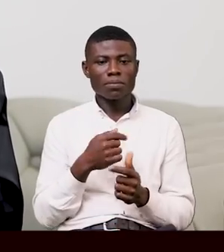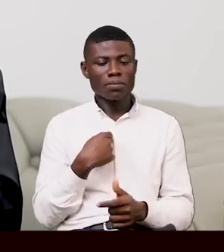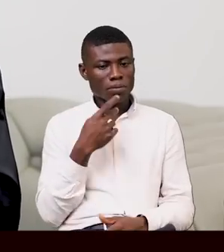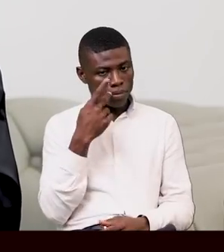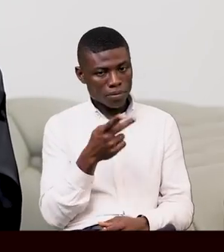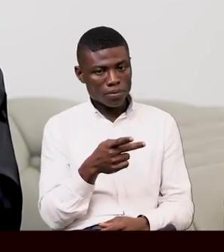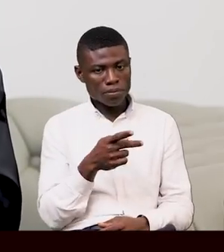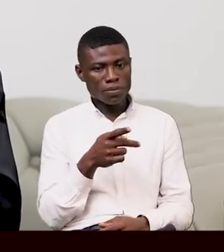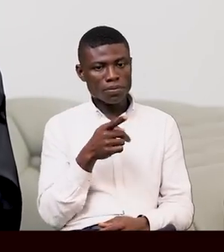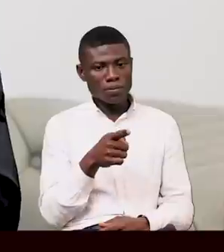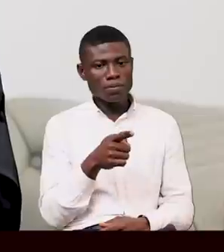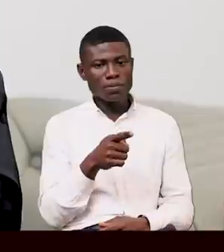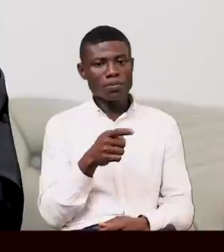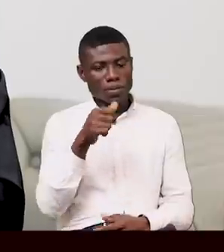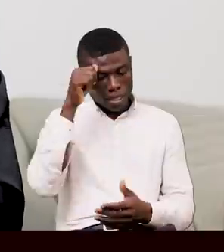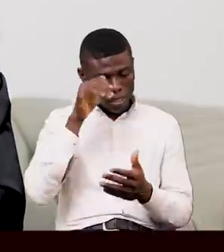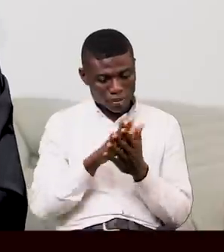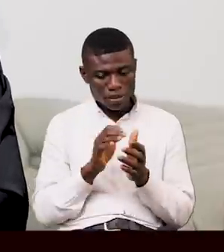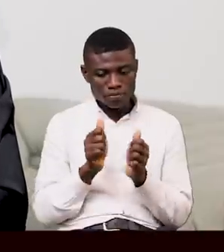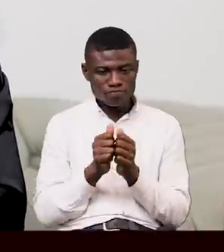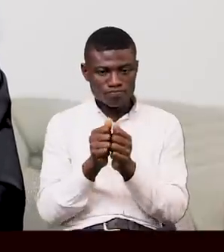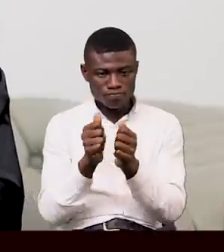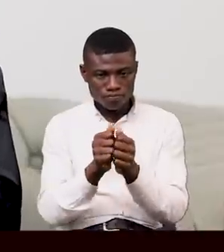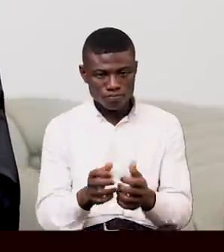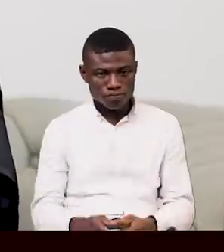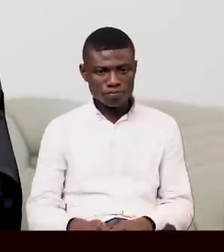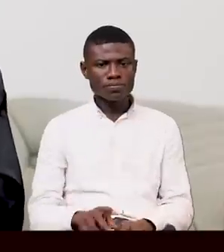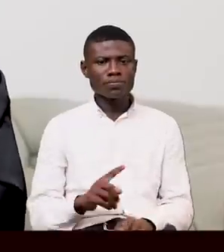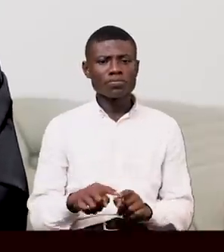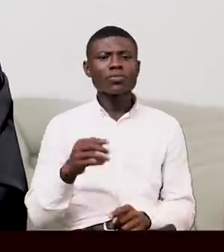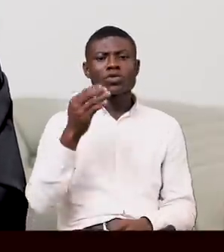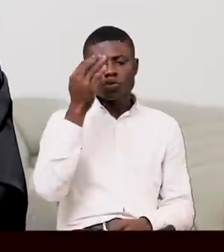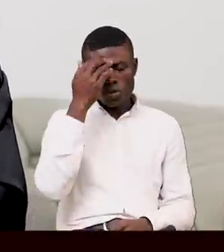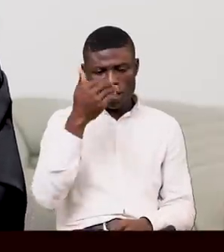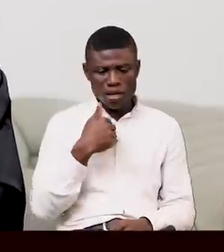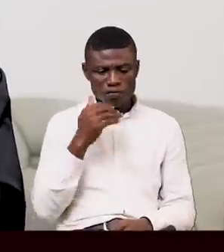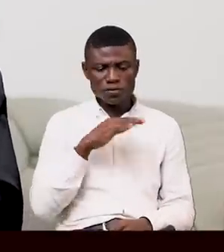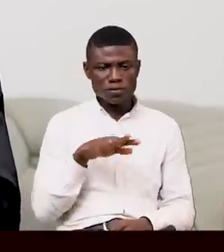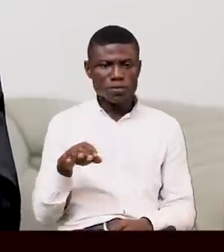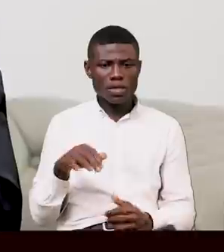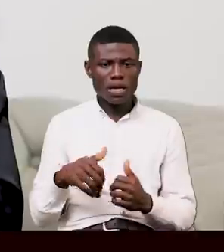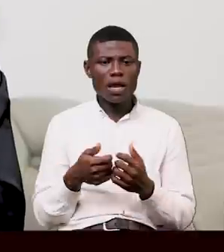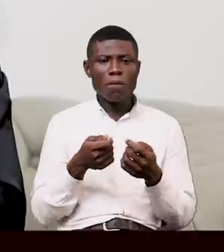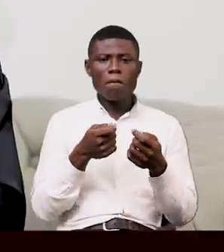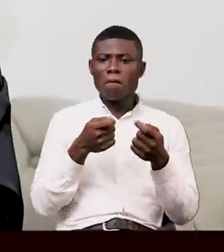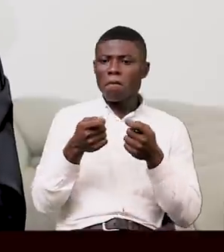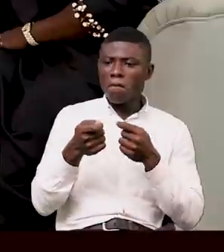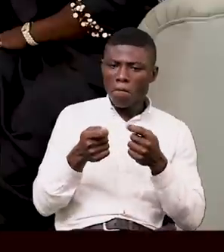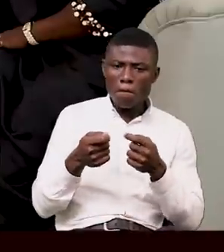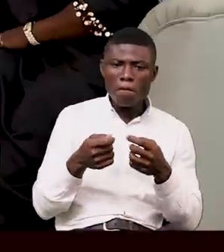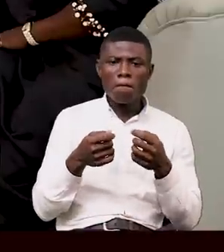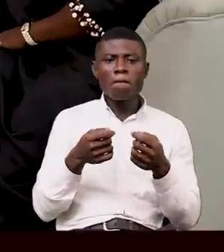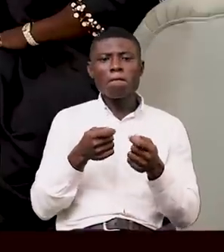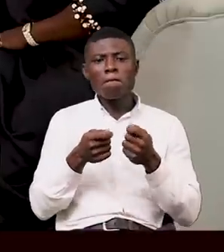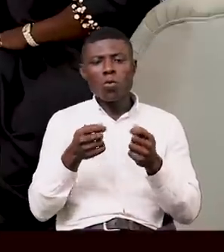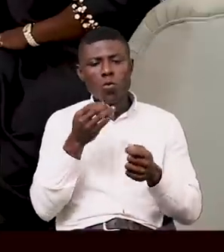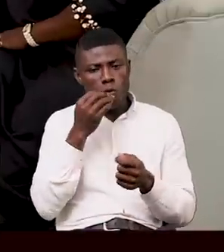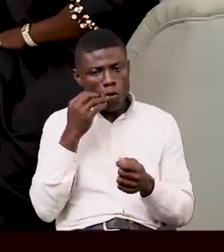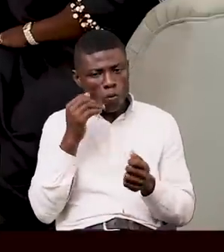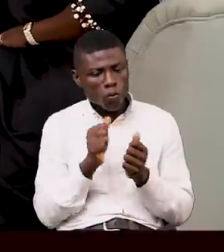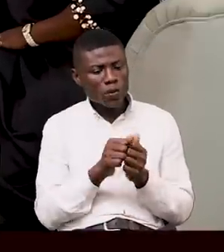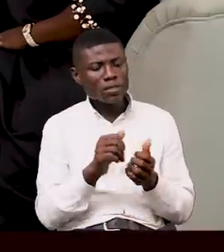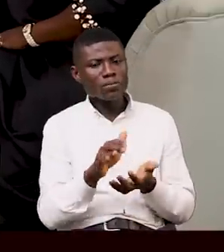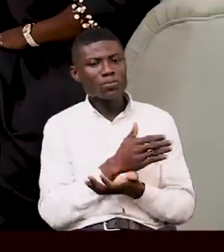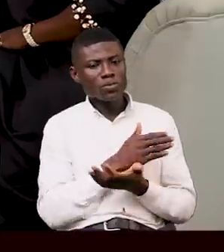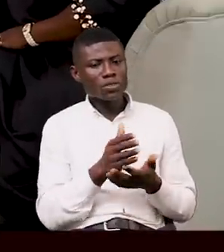no na God of Enoch e no ne nam minimum sa mo wo ma mo e dem manage home no ene career me da